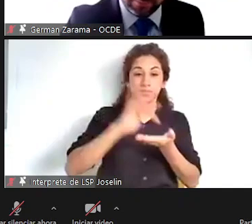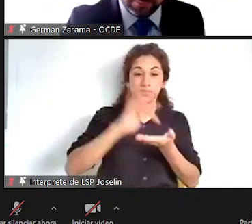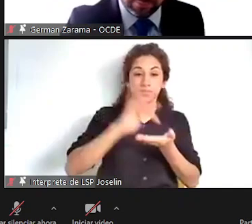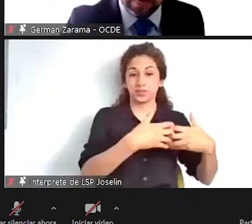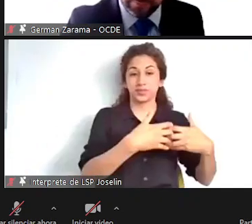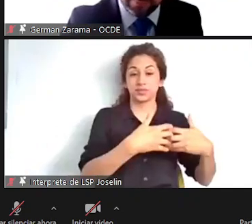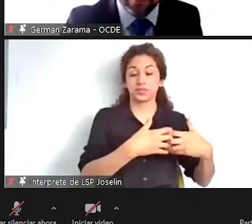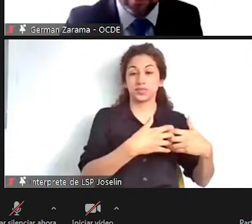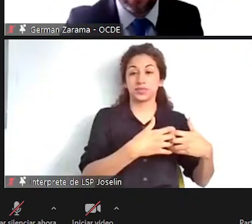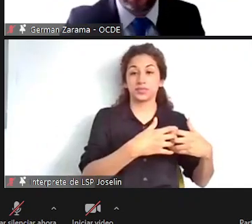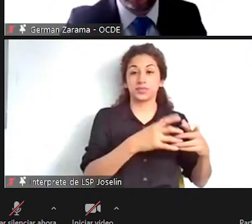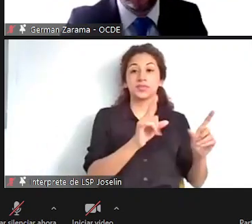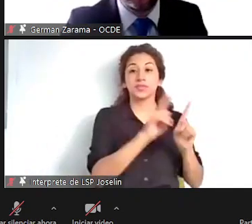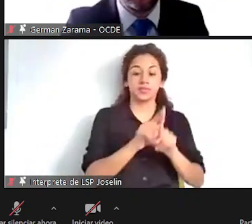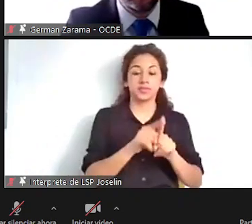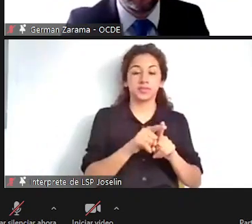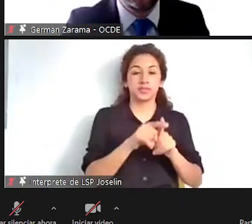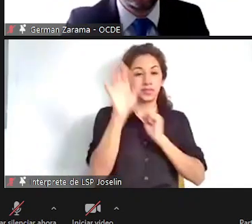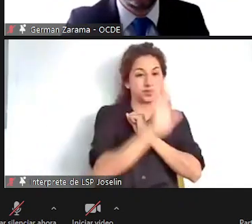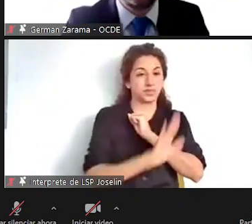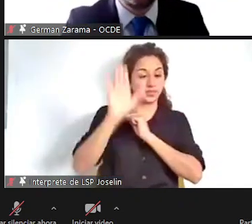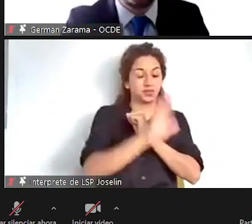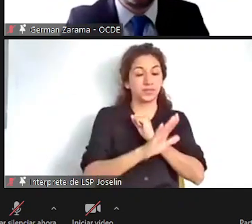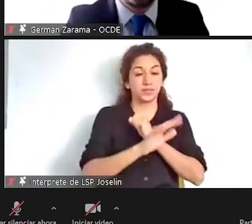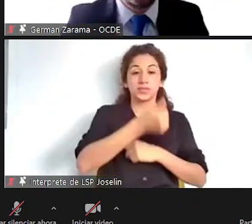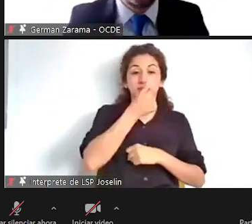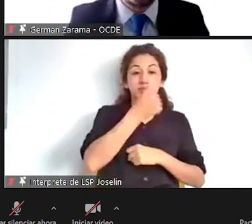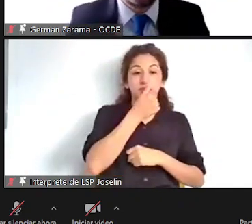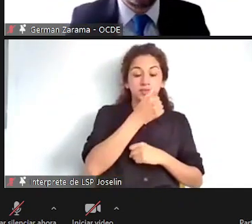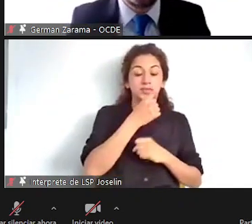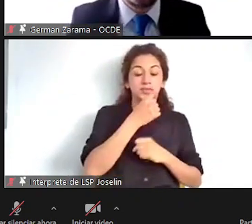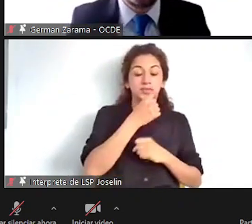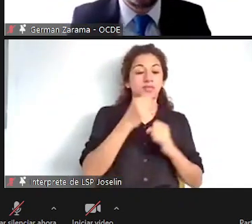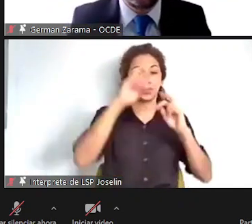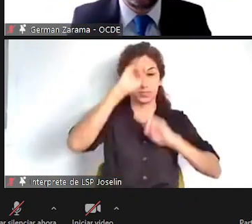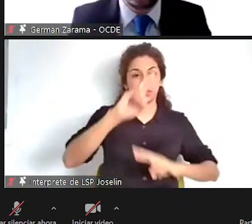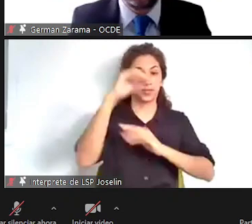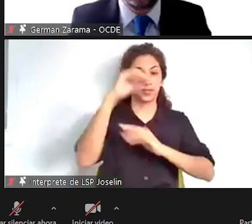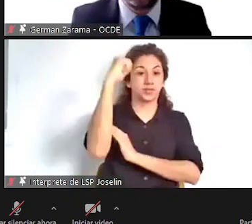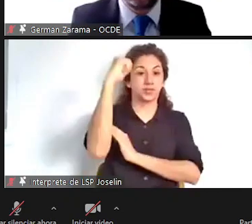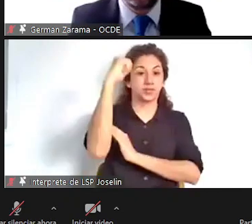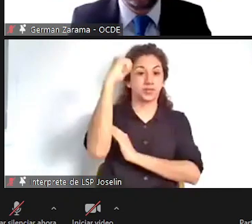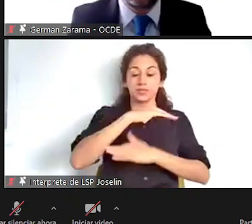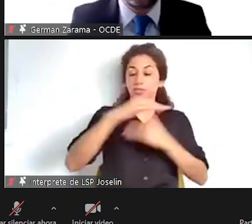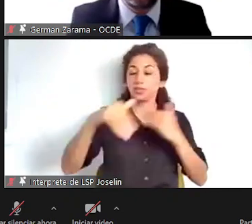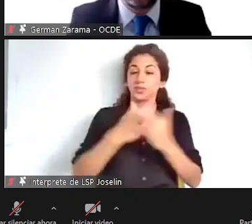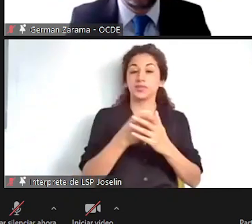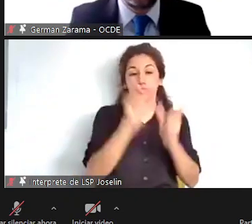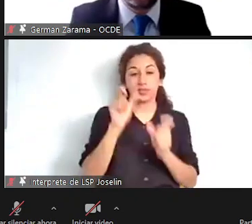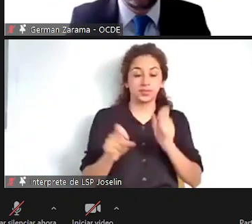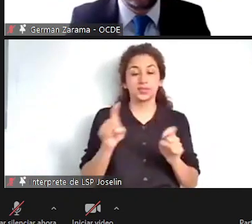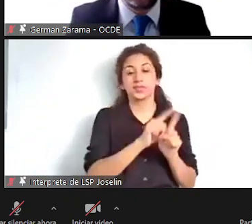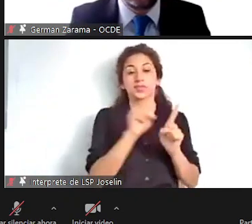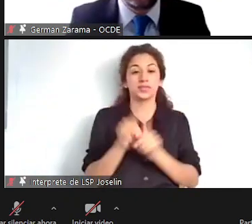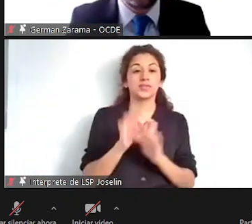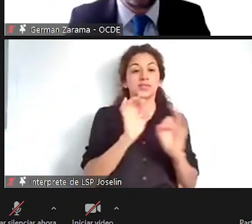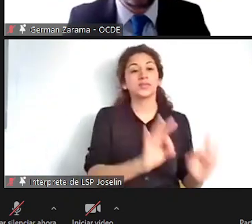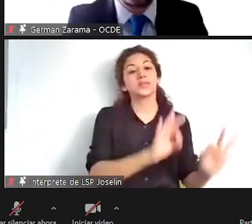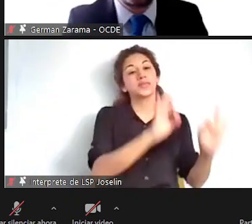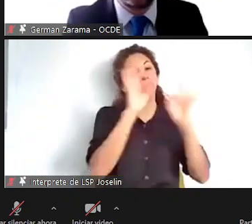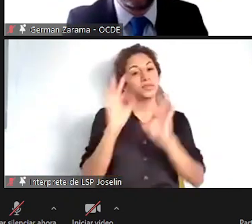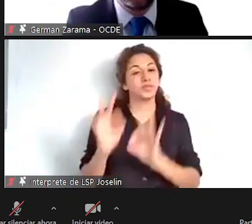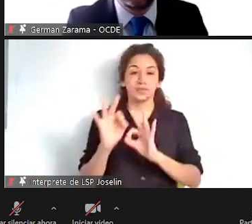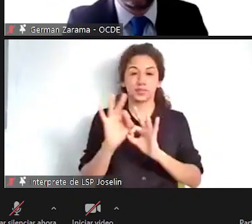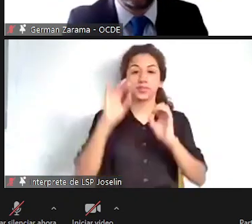can drive digitalization of companies that can also define privacy and security of data and respecting the rights of all people